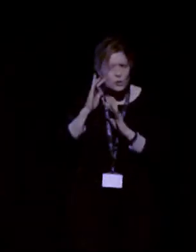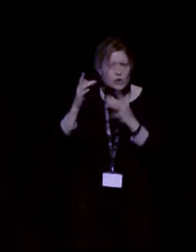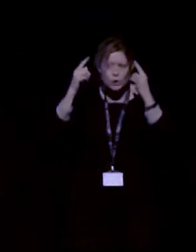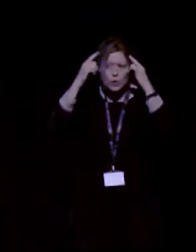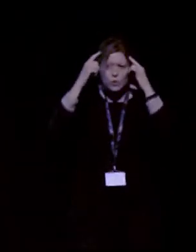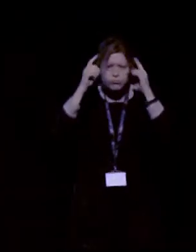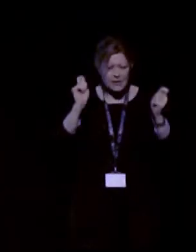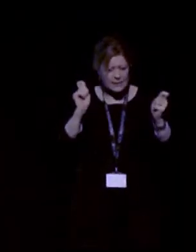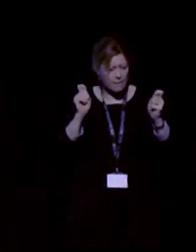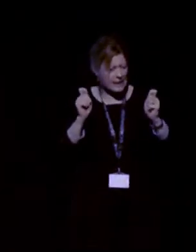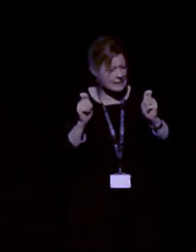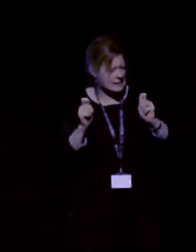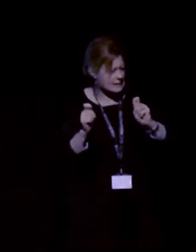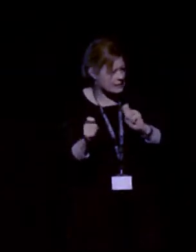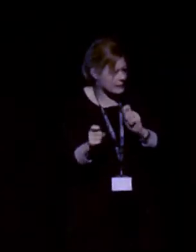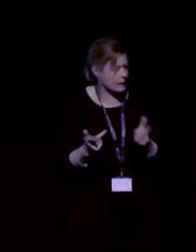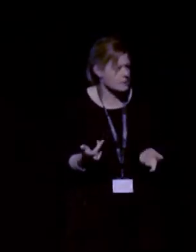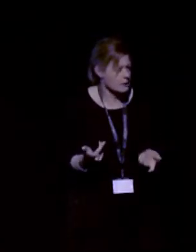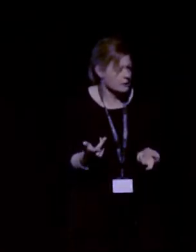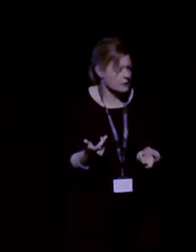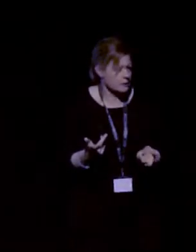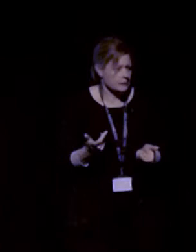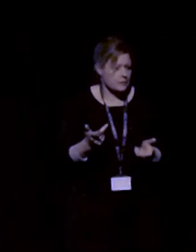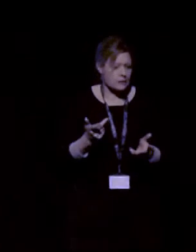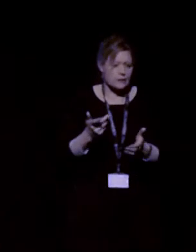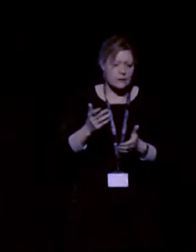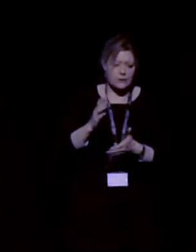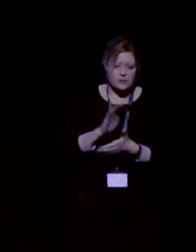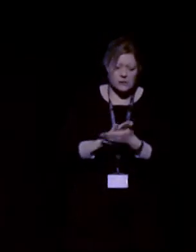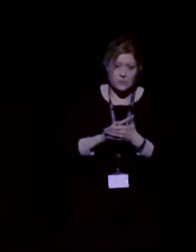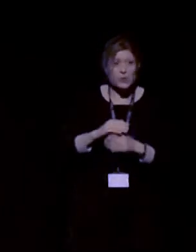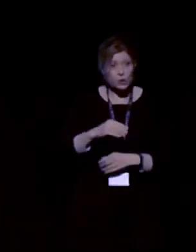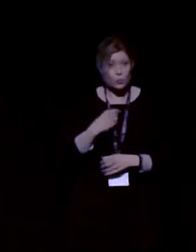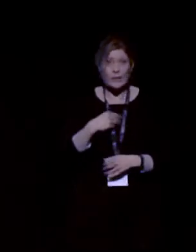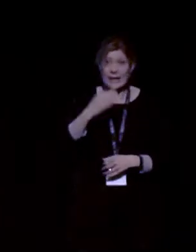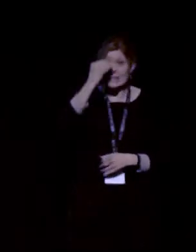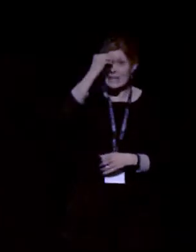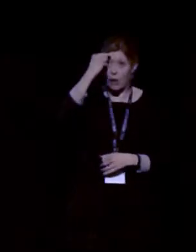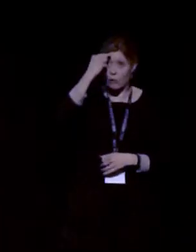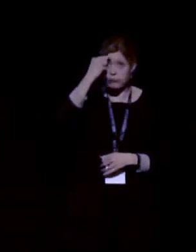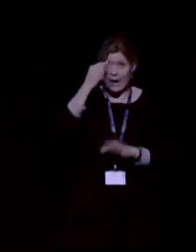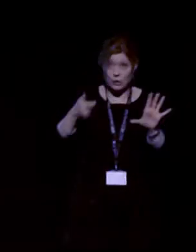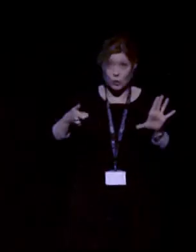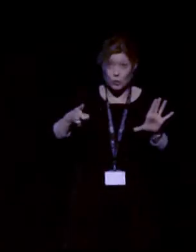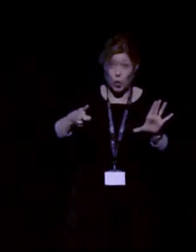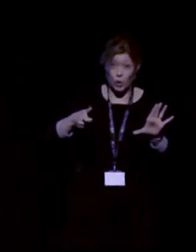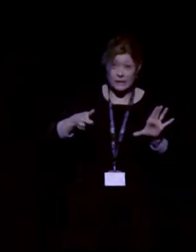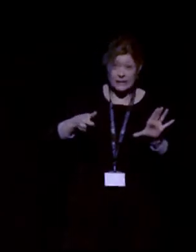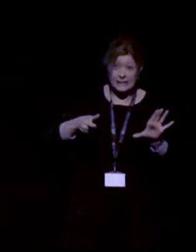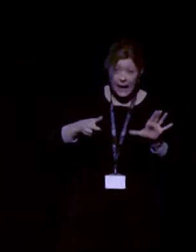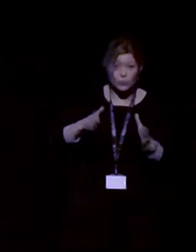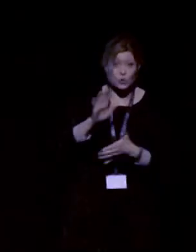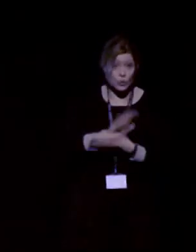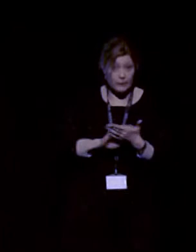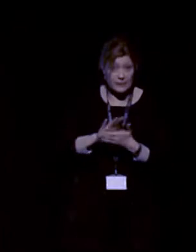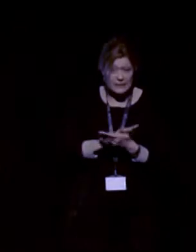brain, and that you can tell the brain to turn down the gain, or to give you a reduced perception of